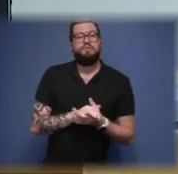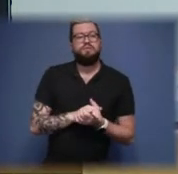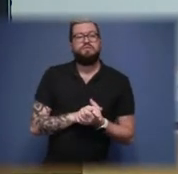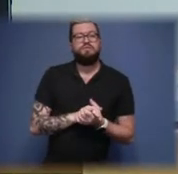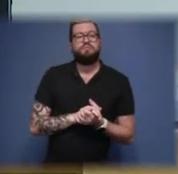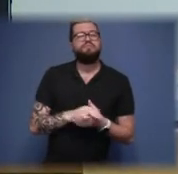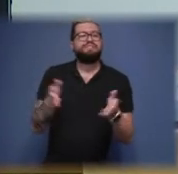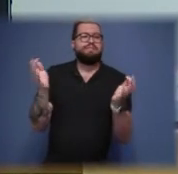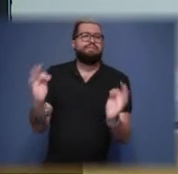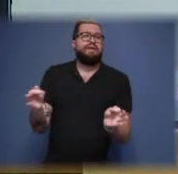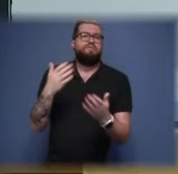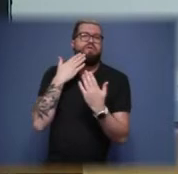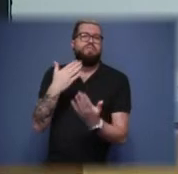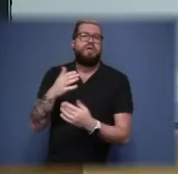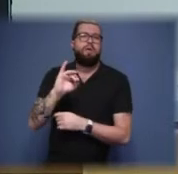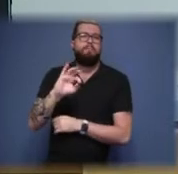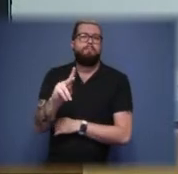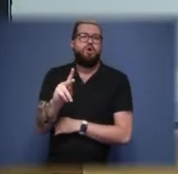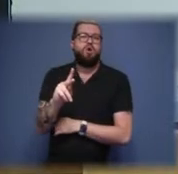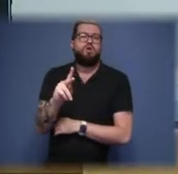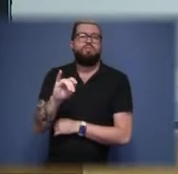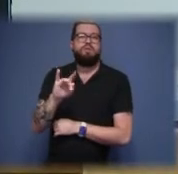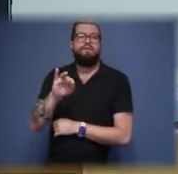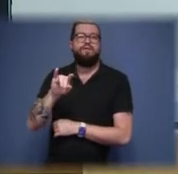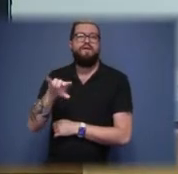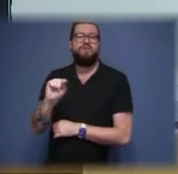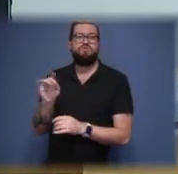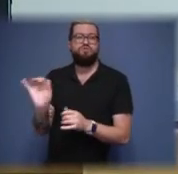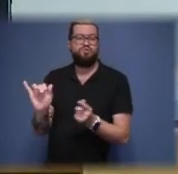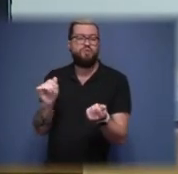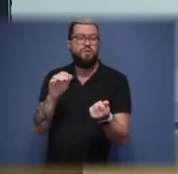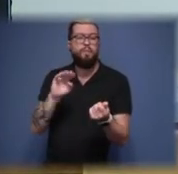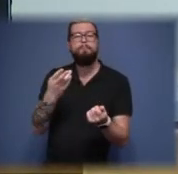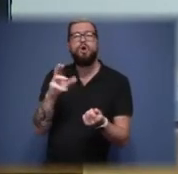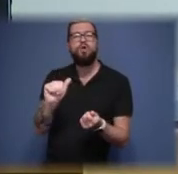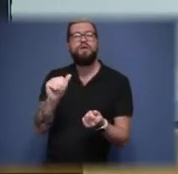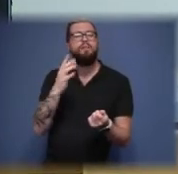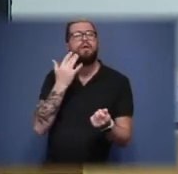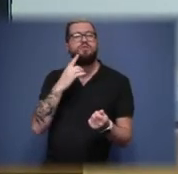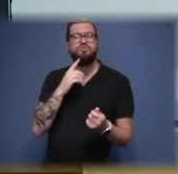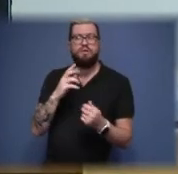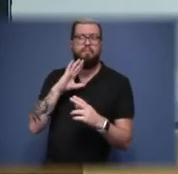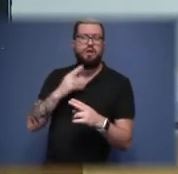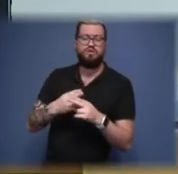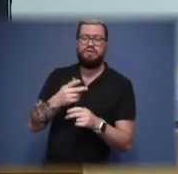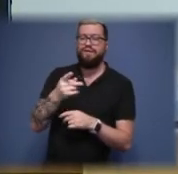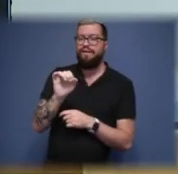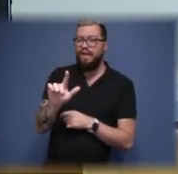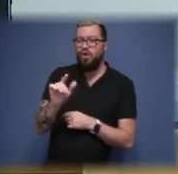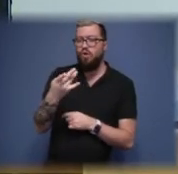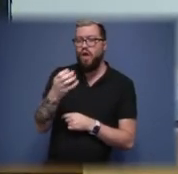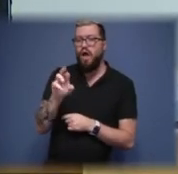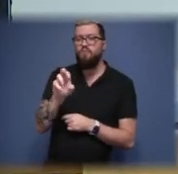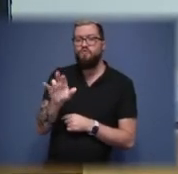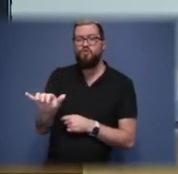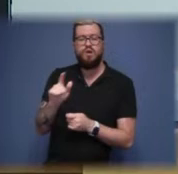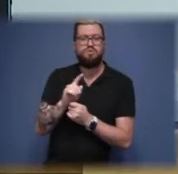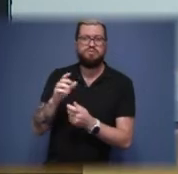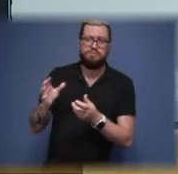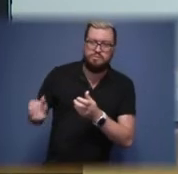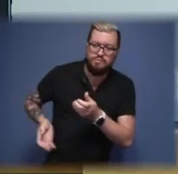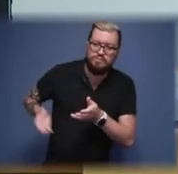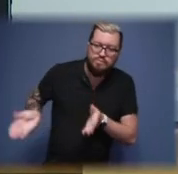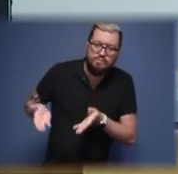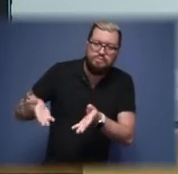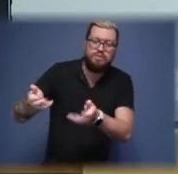want to definitely thank Marge McKevitt as well. I mean, she mentioned all the people who were involved here. Gail Humphrey was a driving force in this for a long